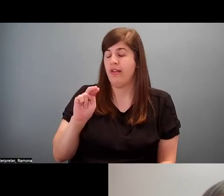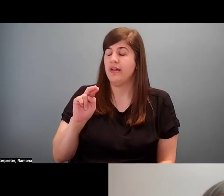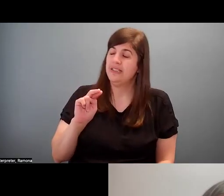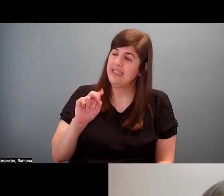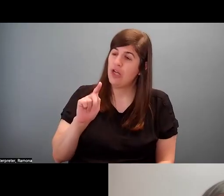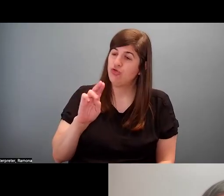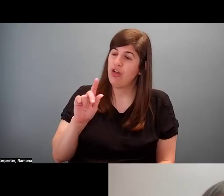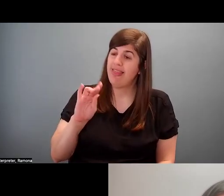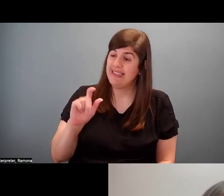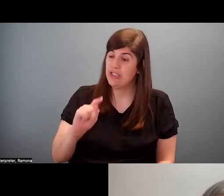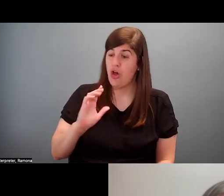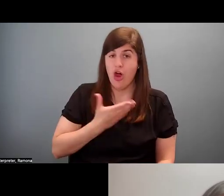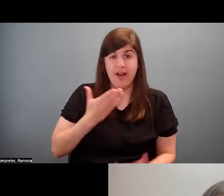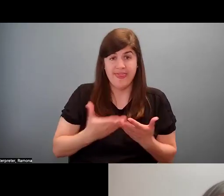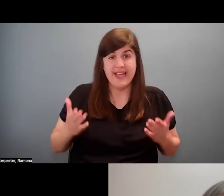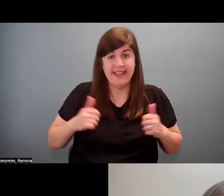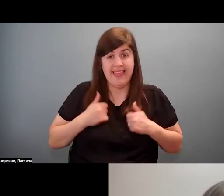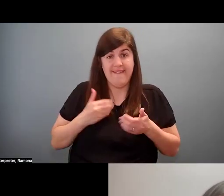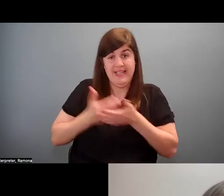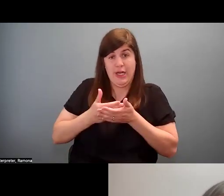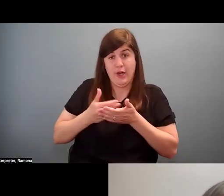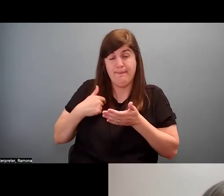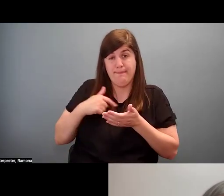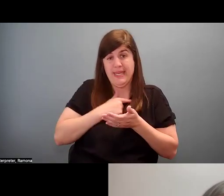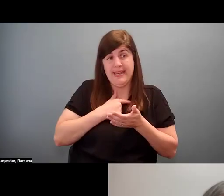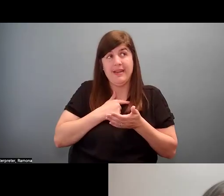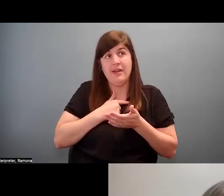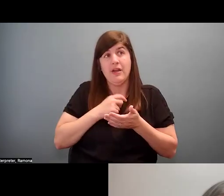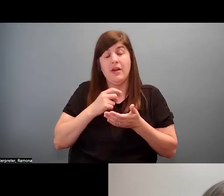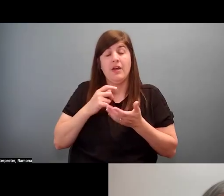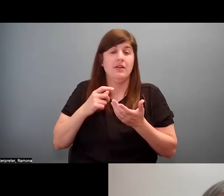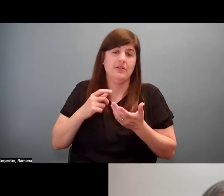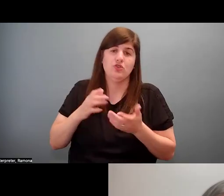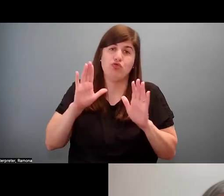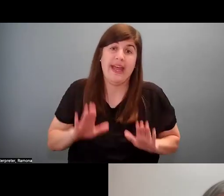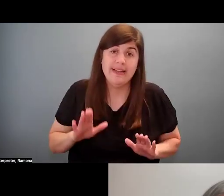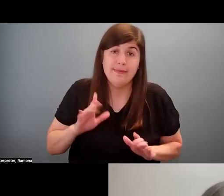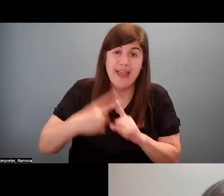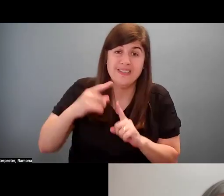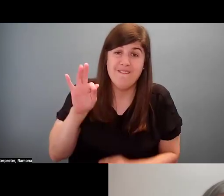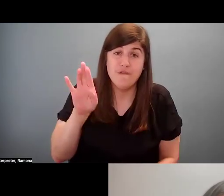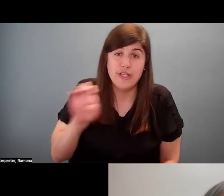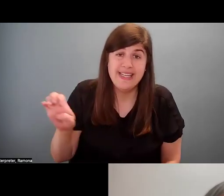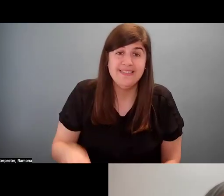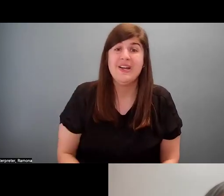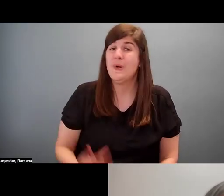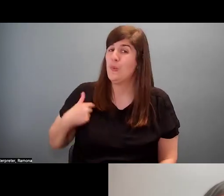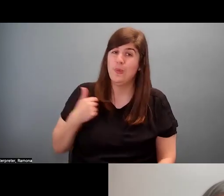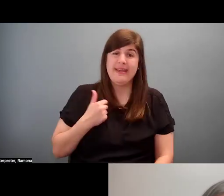live near me? Is there any relatives of those things that live near me? It is great and free. Yes. We love